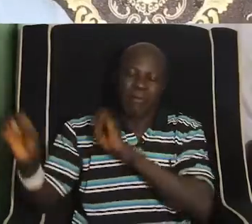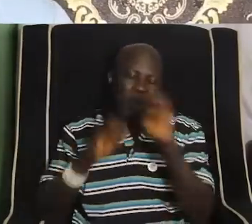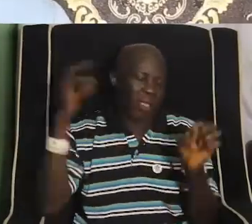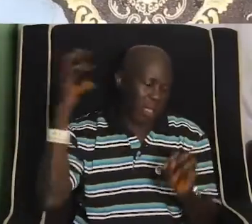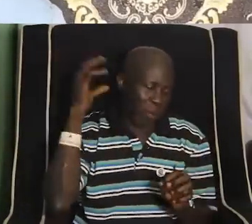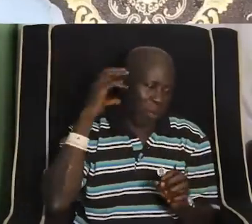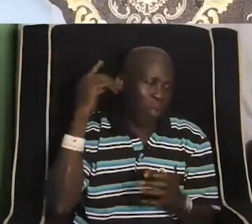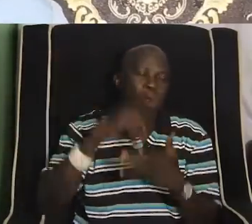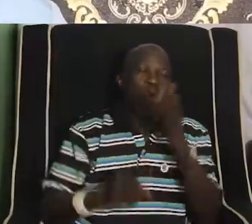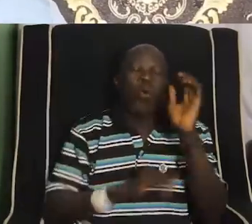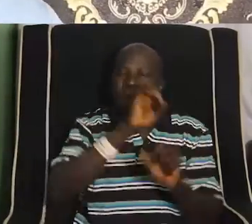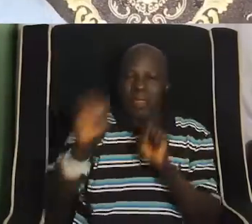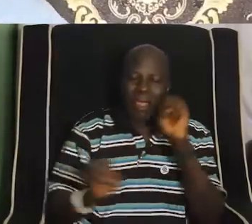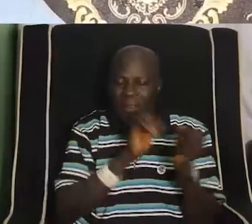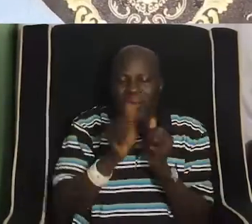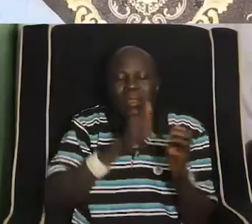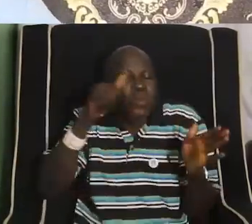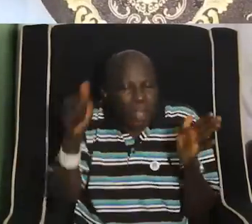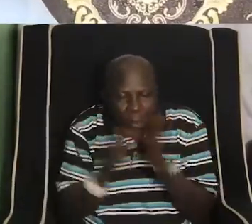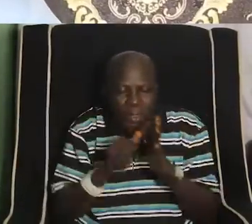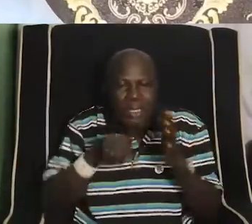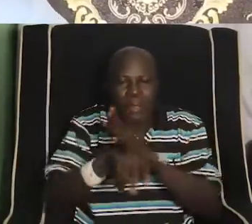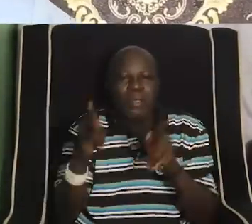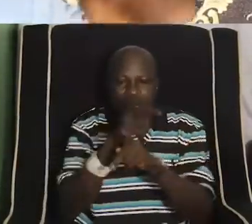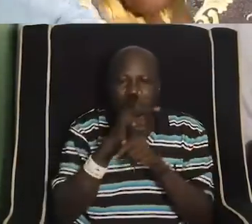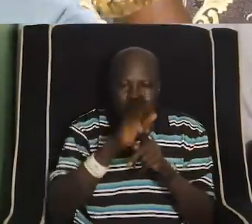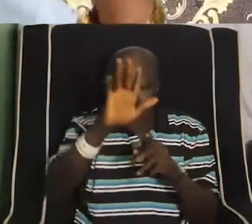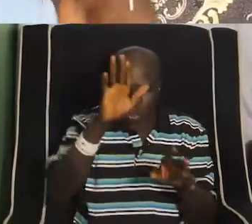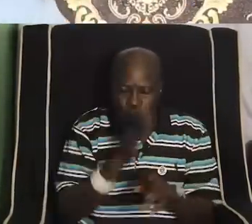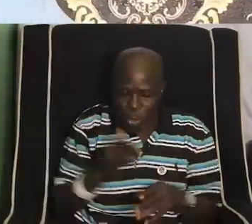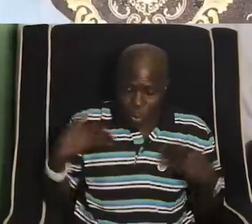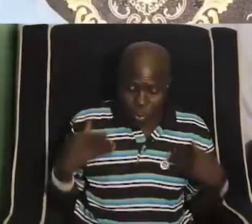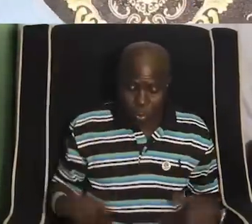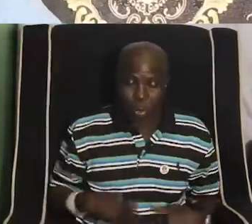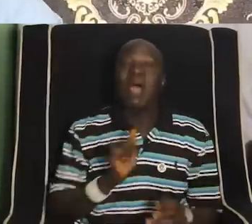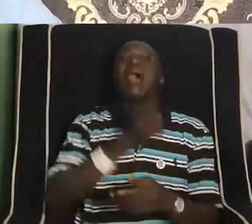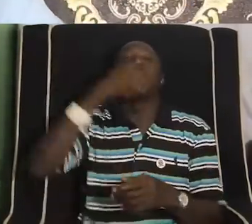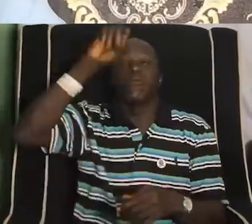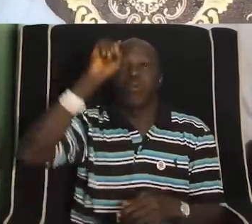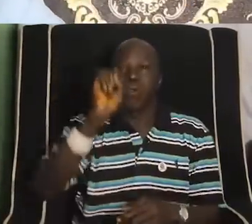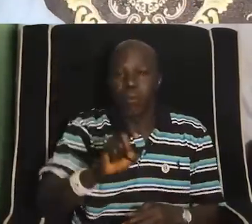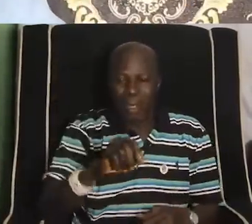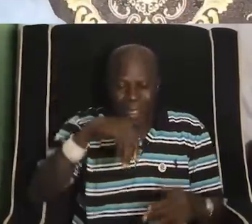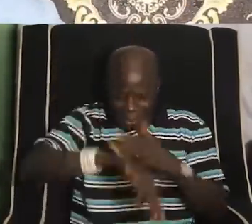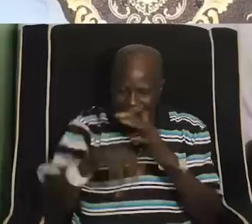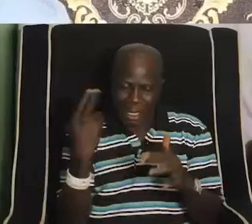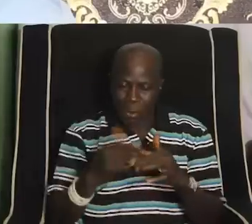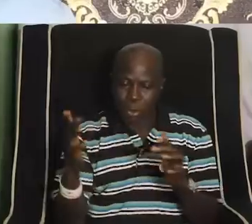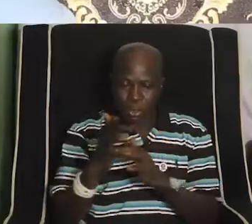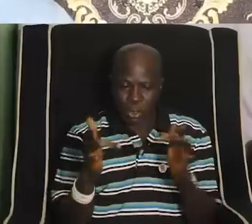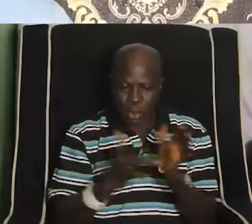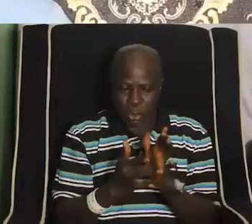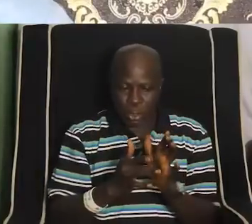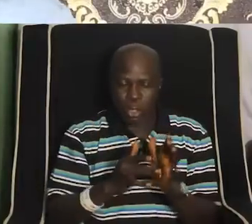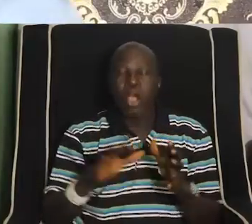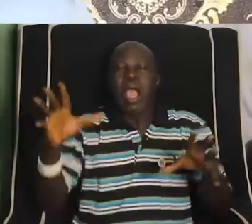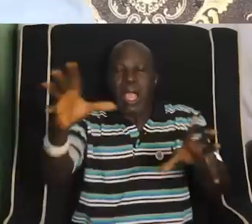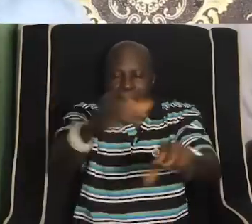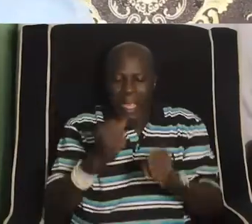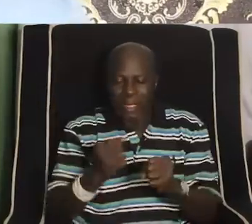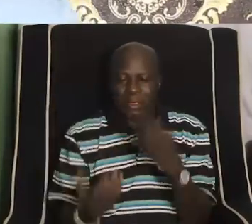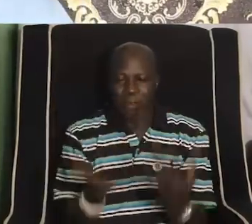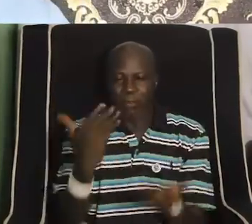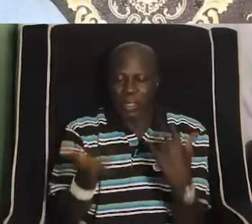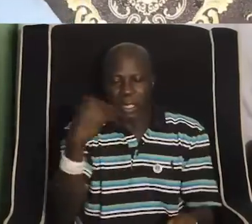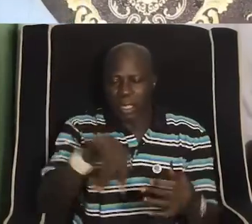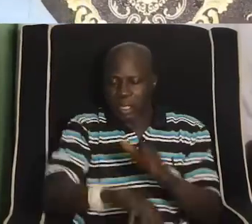Oh, abuku Satan fi si olara. That bird that enemy has kept in your body. Mo pa ni ase. I command. Loruko Jesus. In the name of Jesus. Oya gbina.